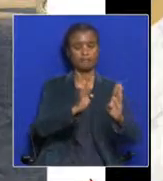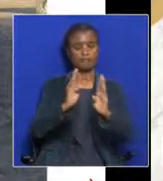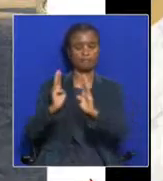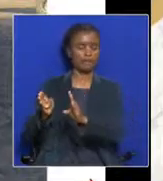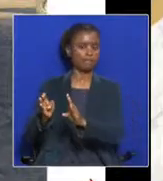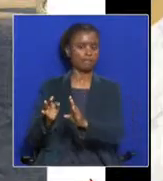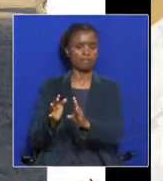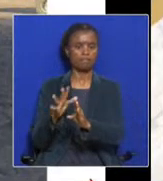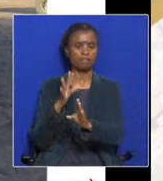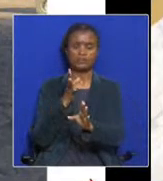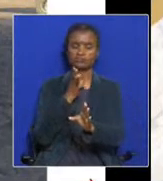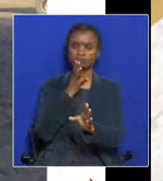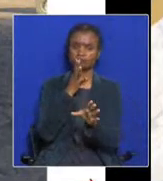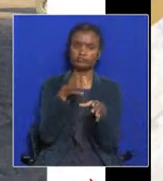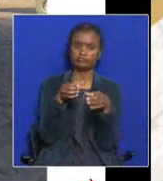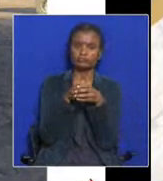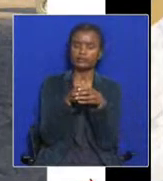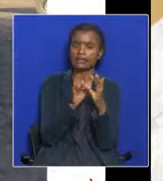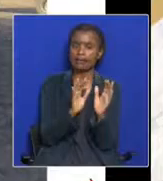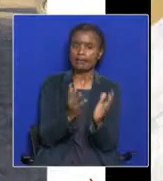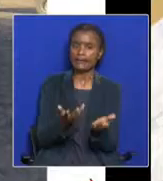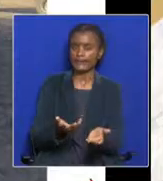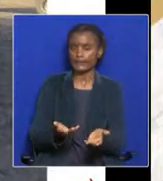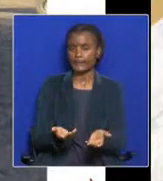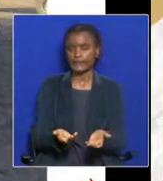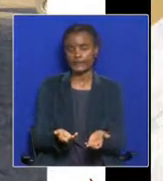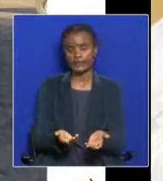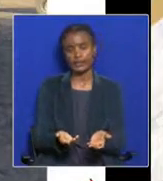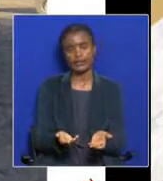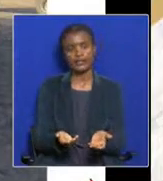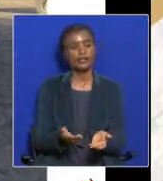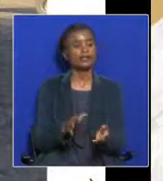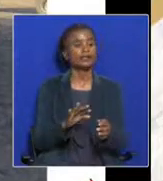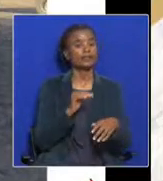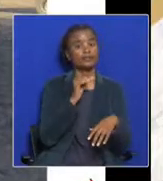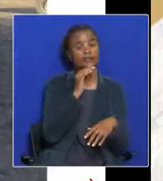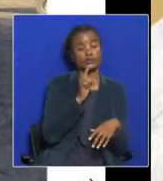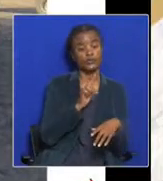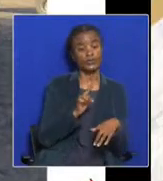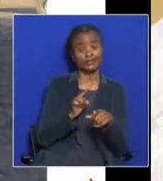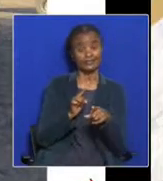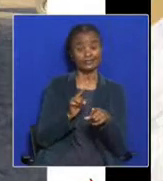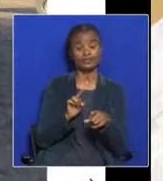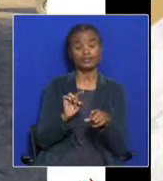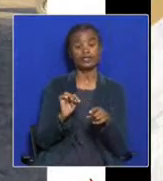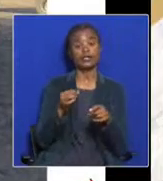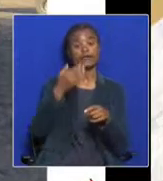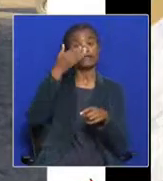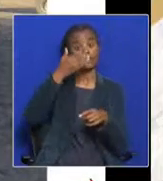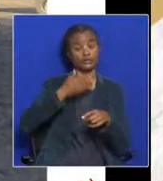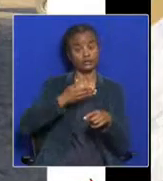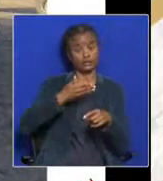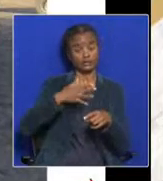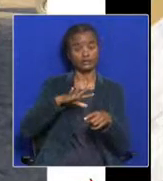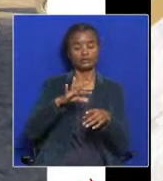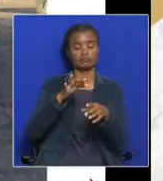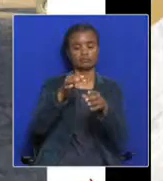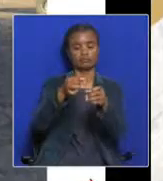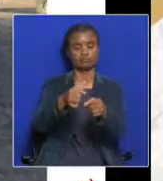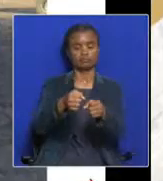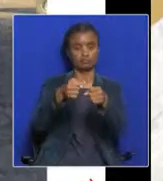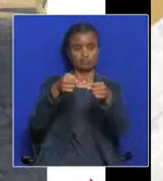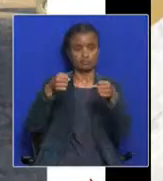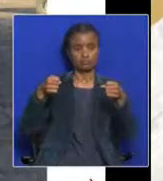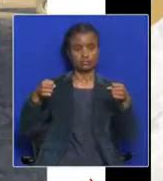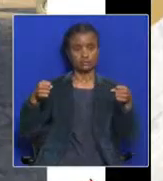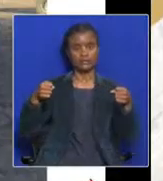Meaning, Commissioner, in front where you open the doors, there was of a container. There was a what?